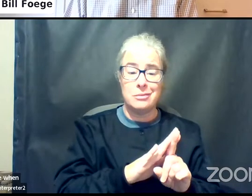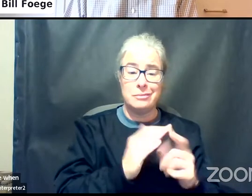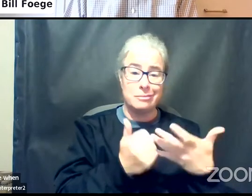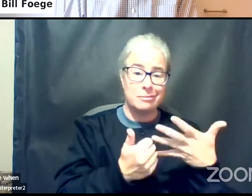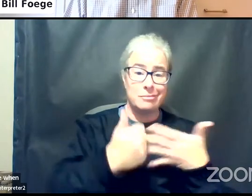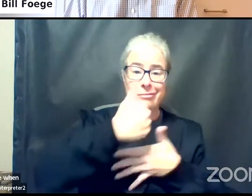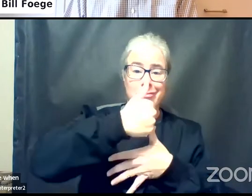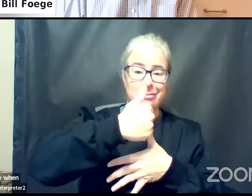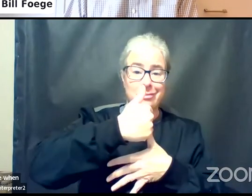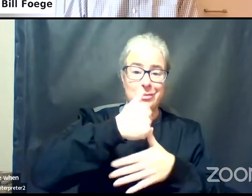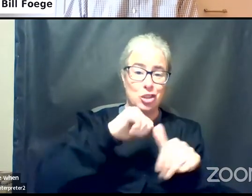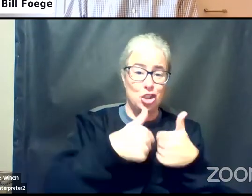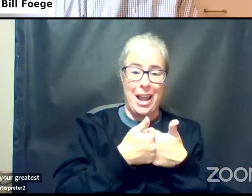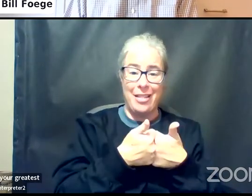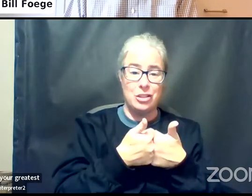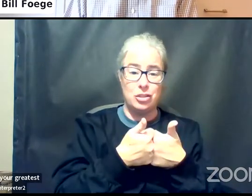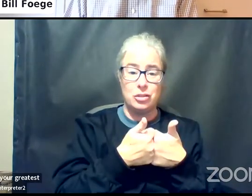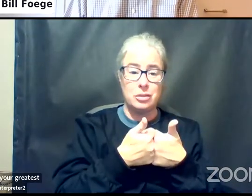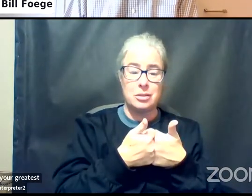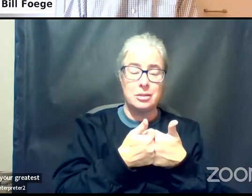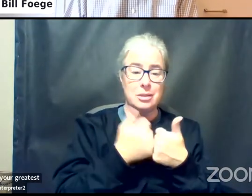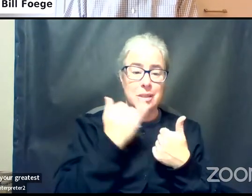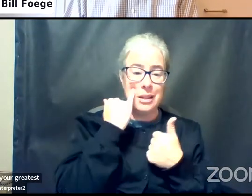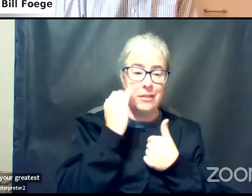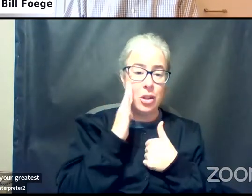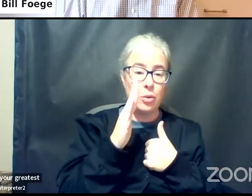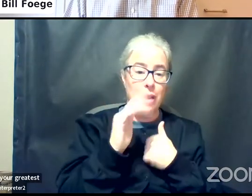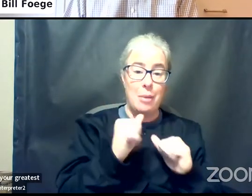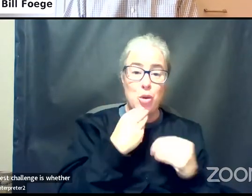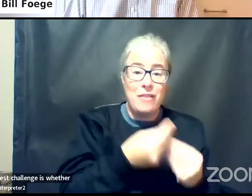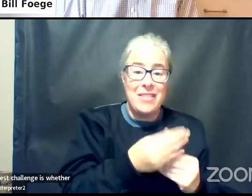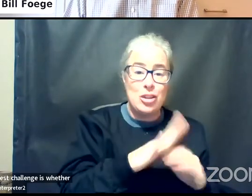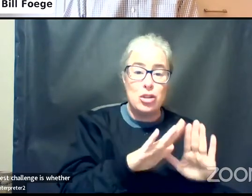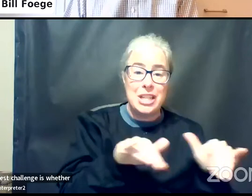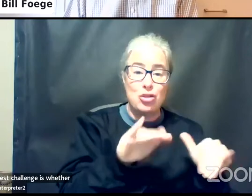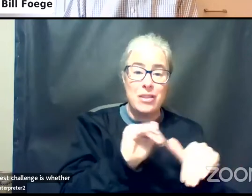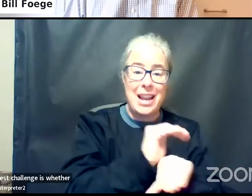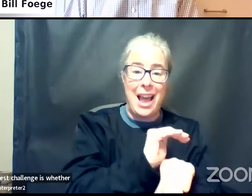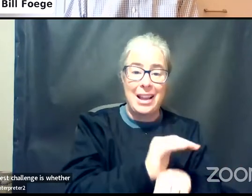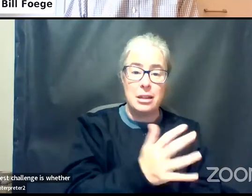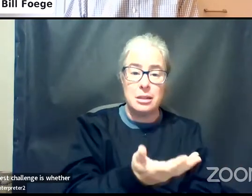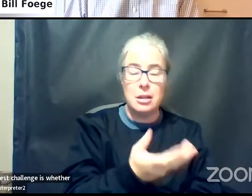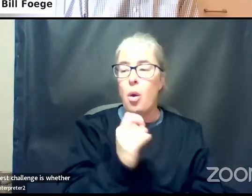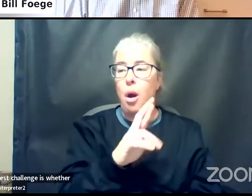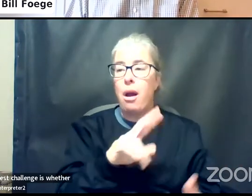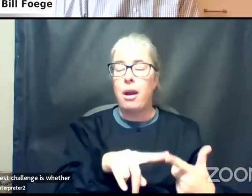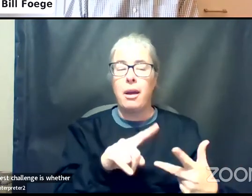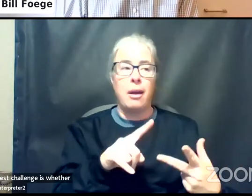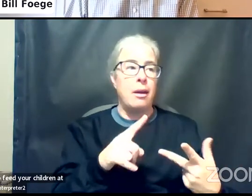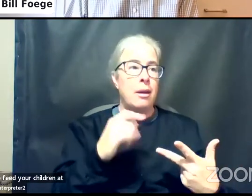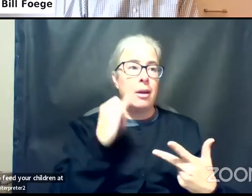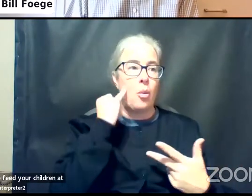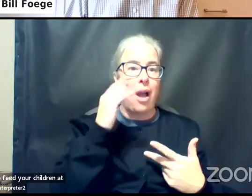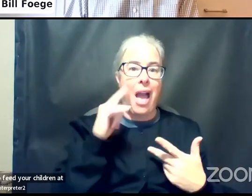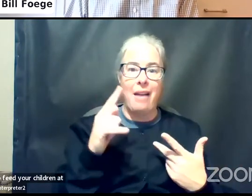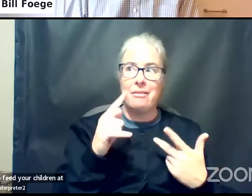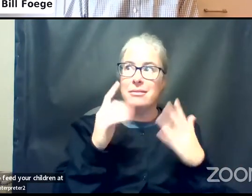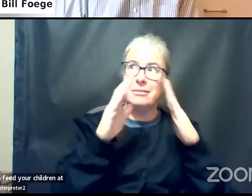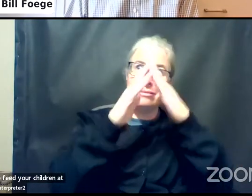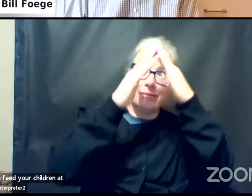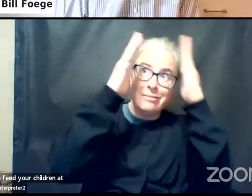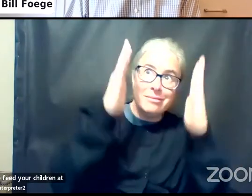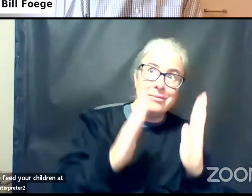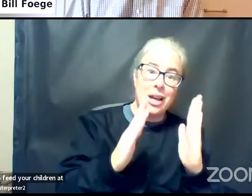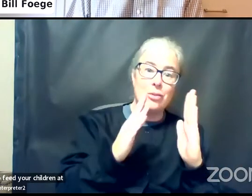uh challenge is whether or not you're going to be able to feed your children at night or whether or not you're going to have a roof over your